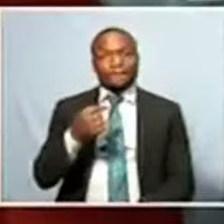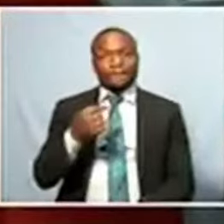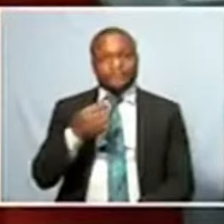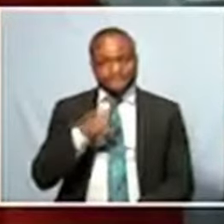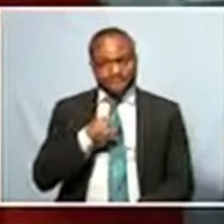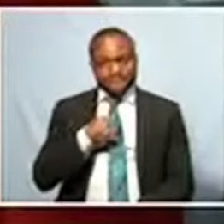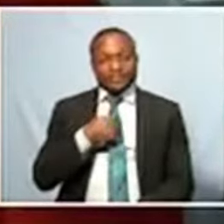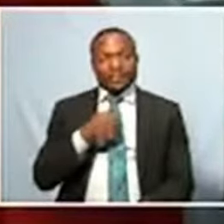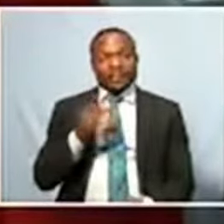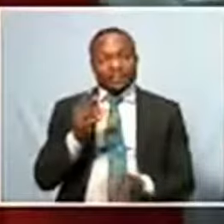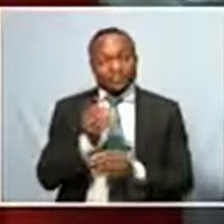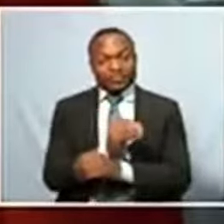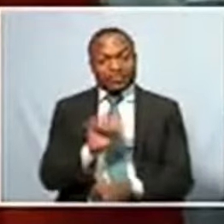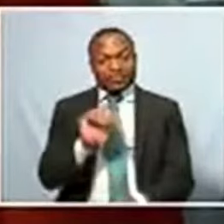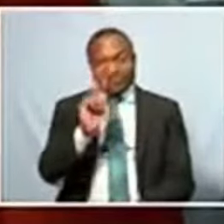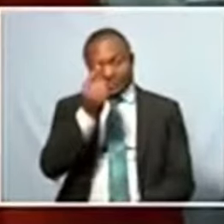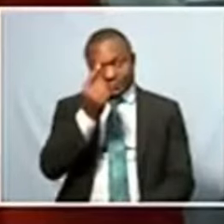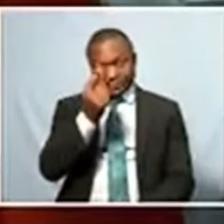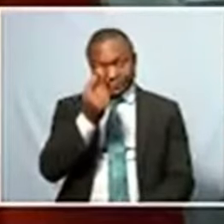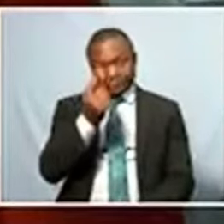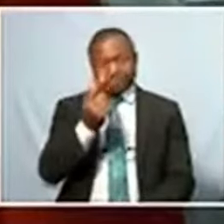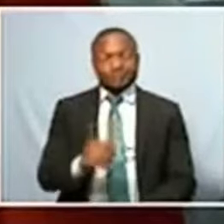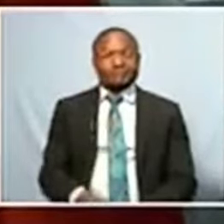I missed the first